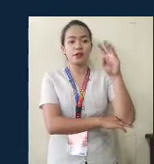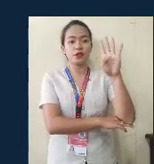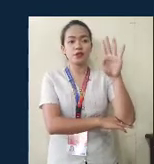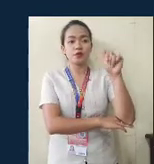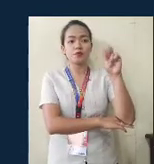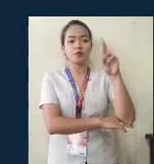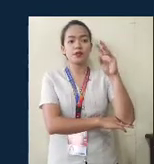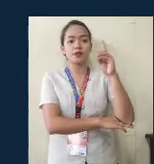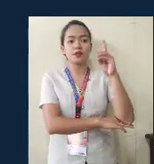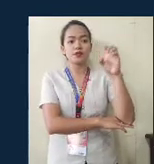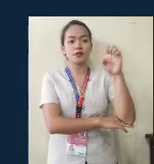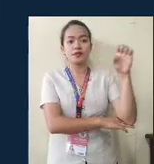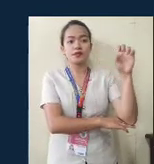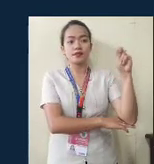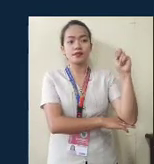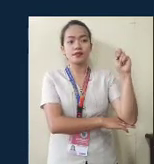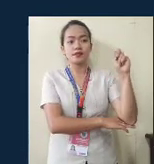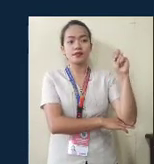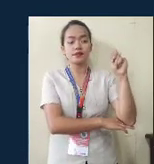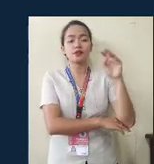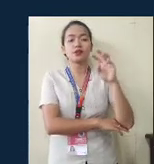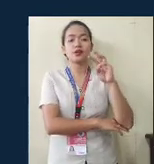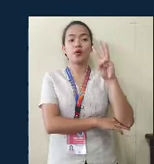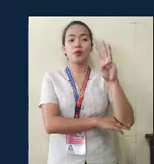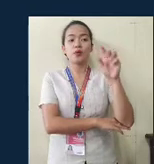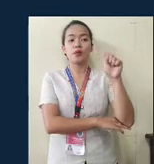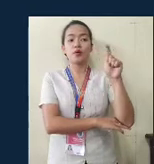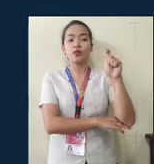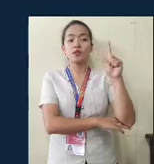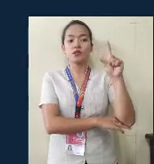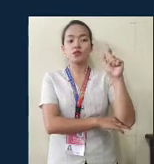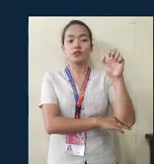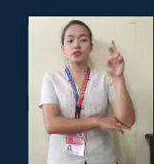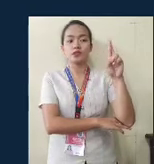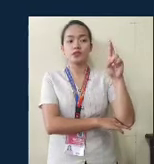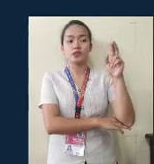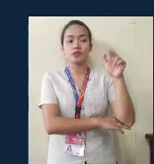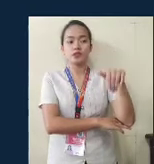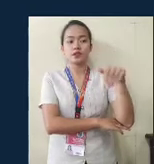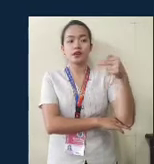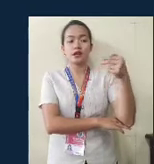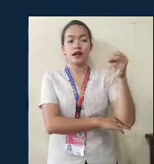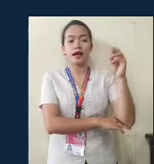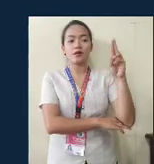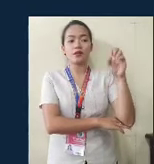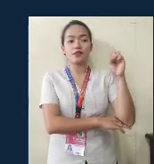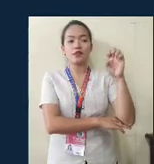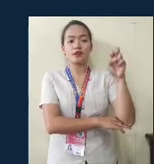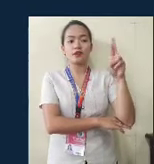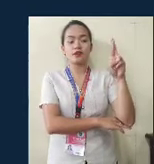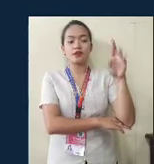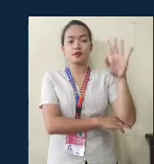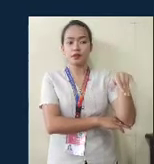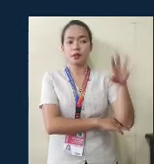Burdeen, Walter Hauser Brattain, and William Shockley.